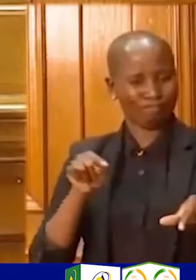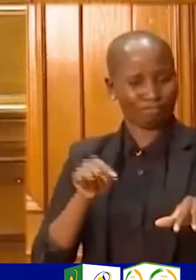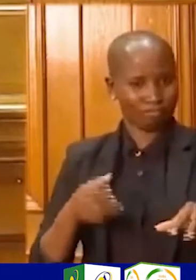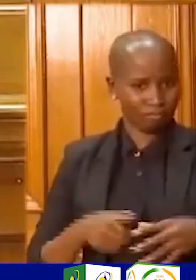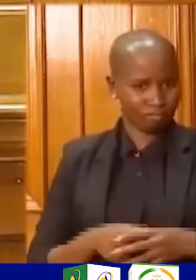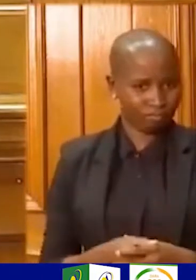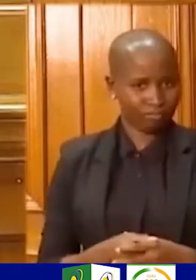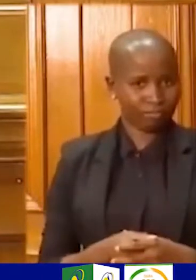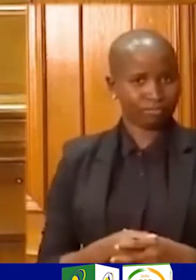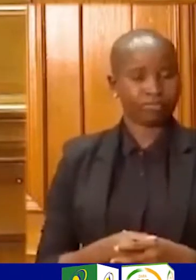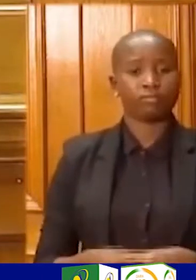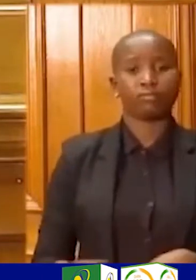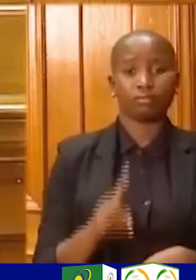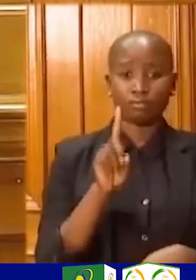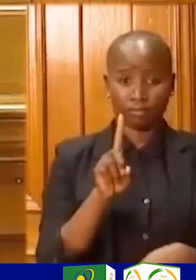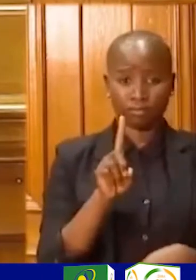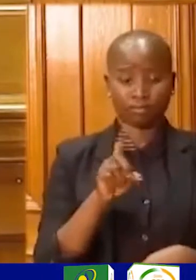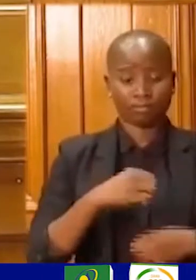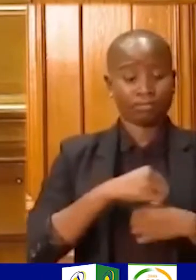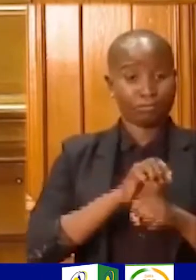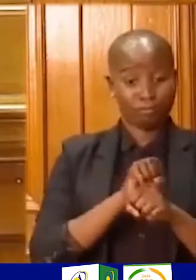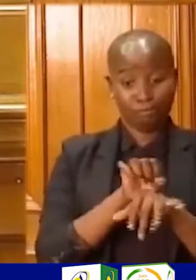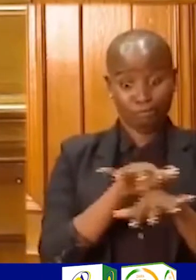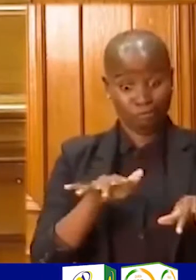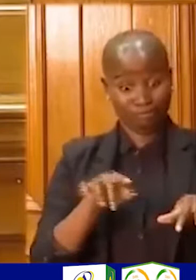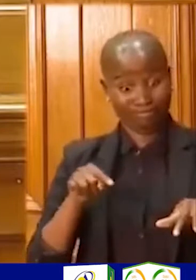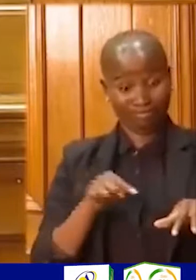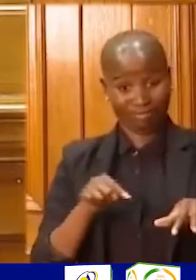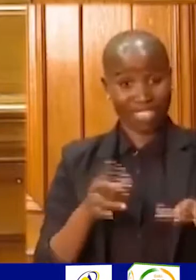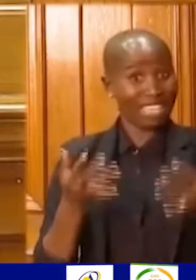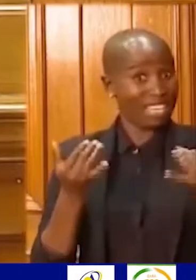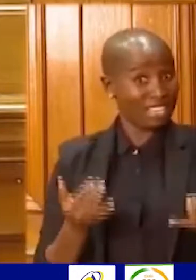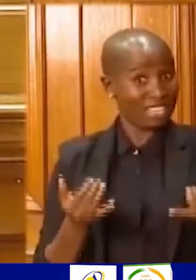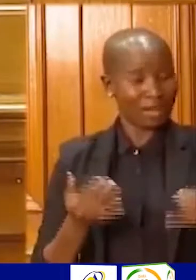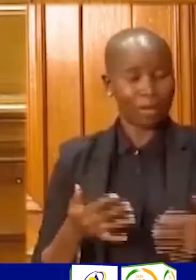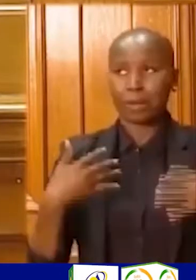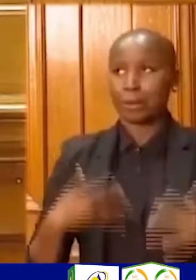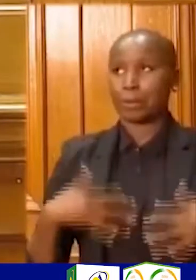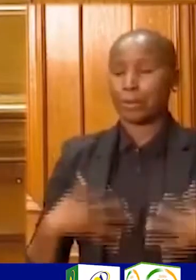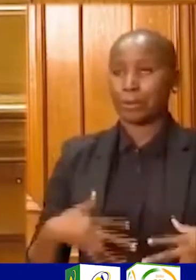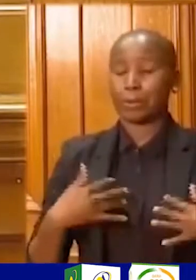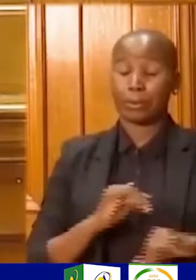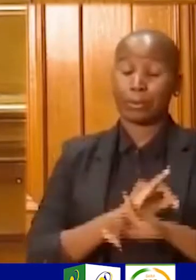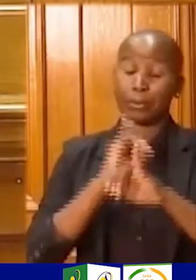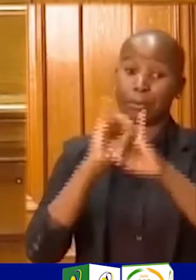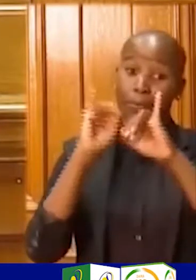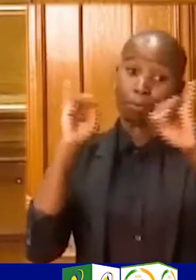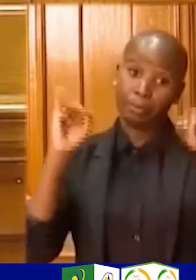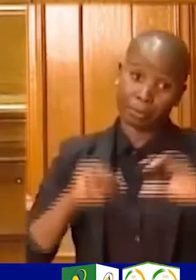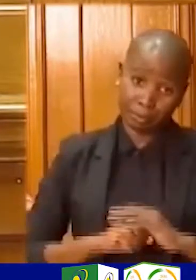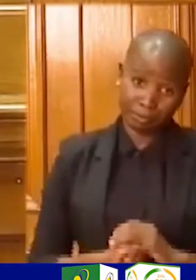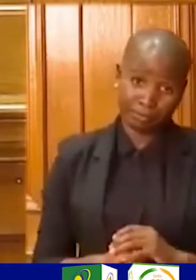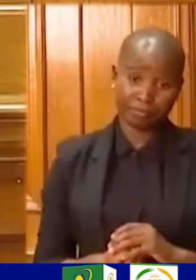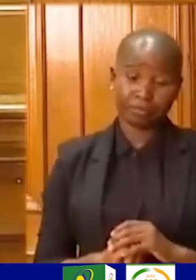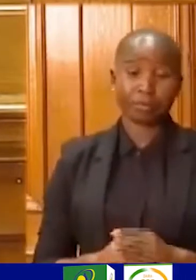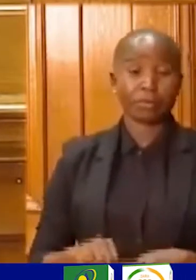But the pandemic in our country is now at its most devastating. The